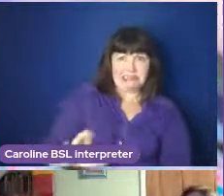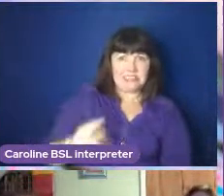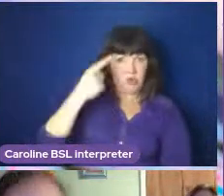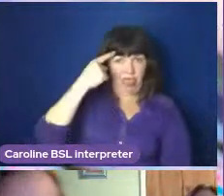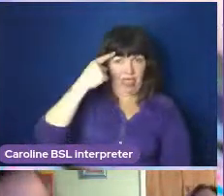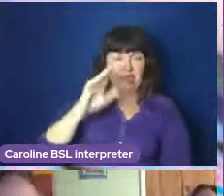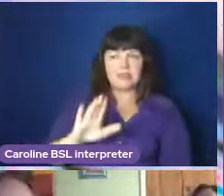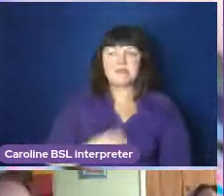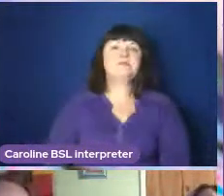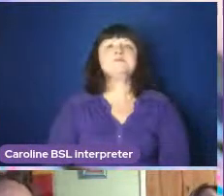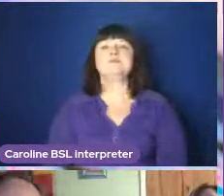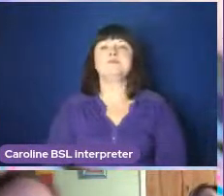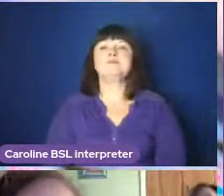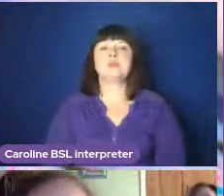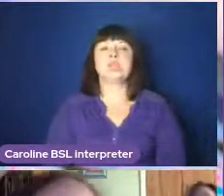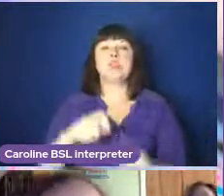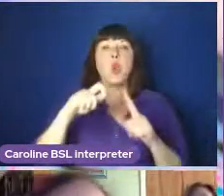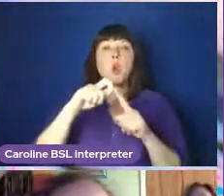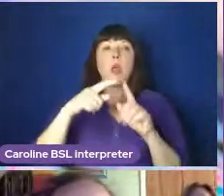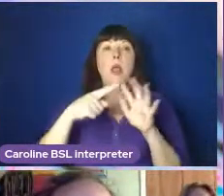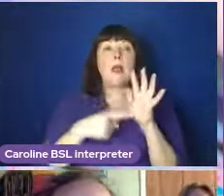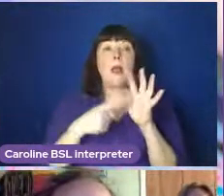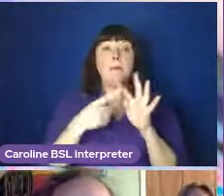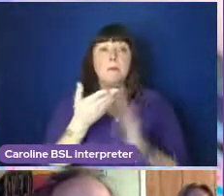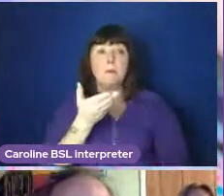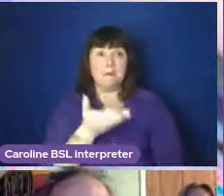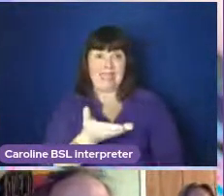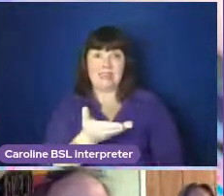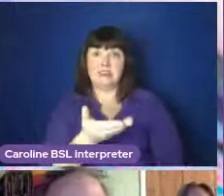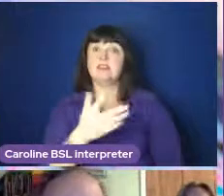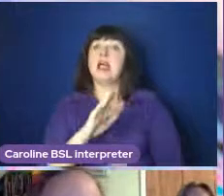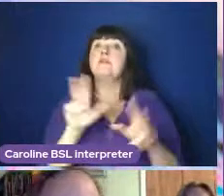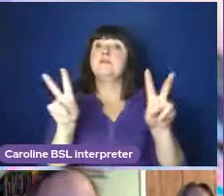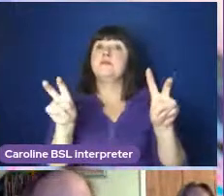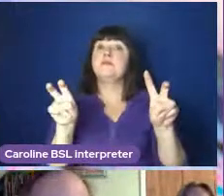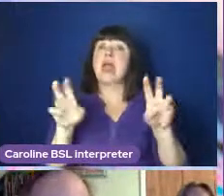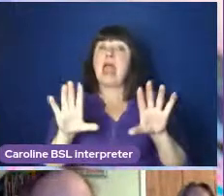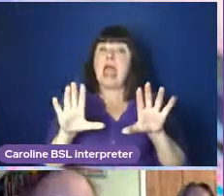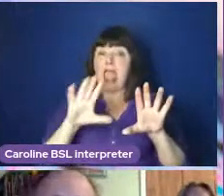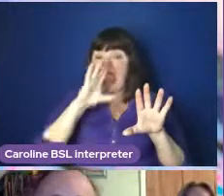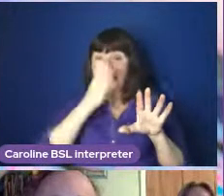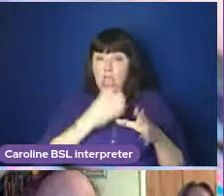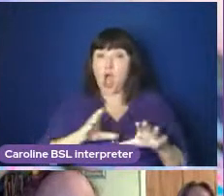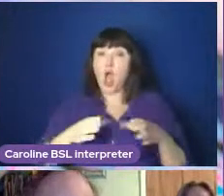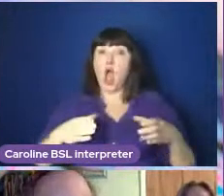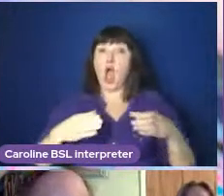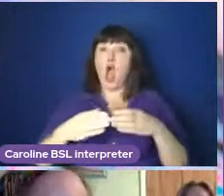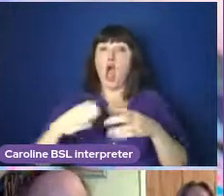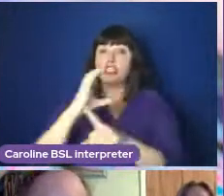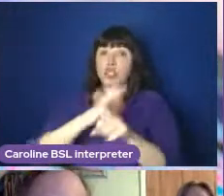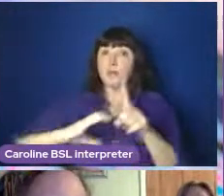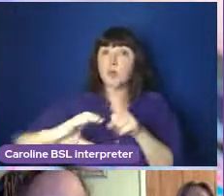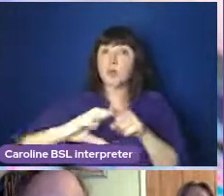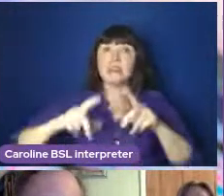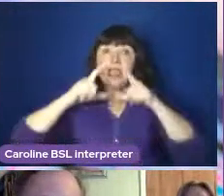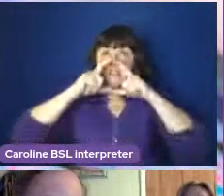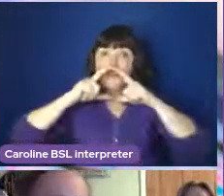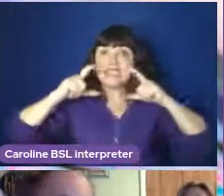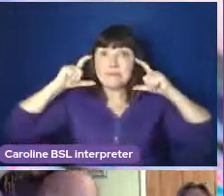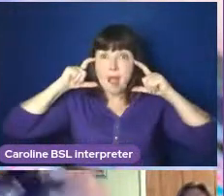funny. Now, Pete is modelling a herd community face mask. You can actually buy these from